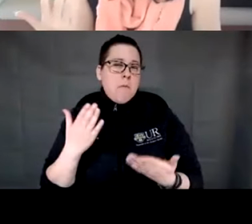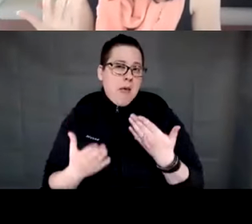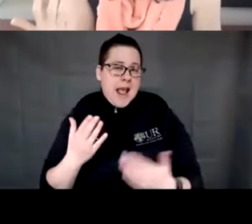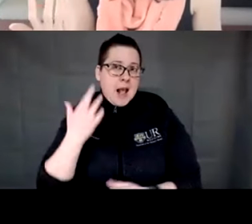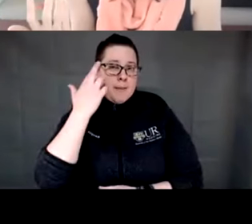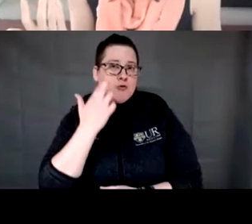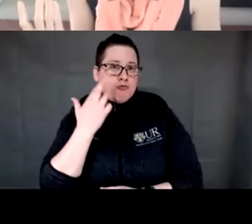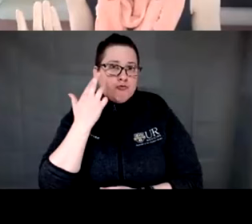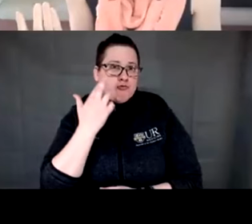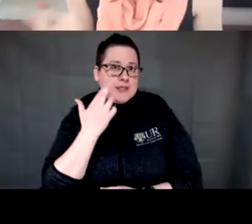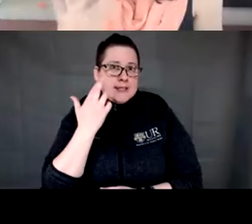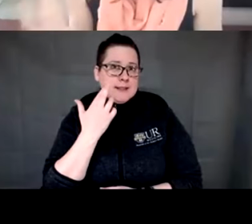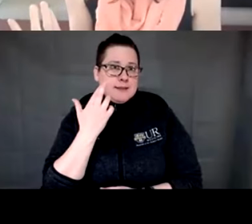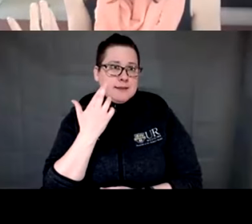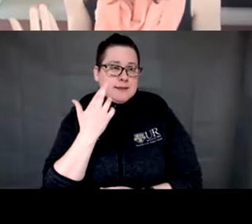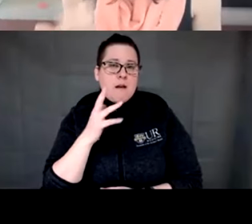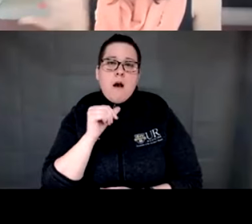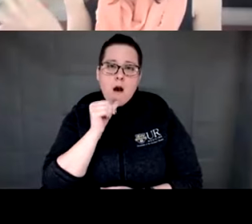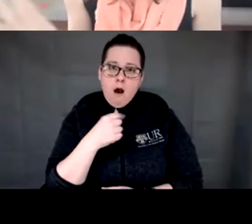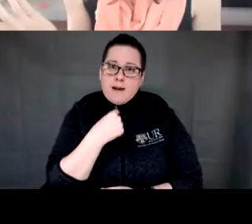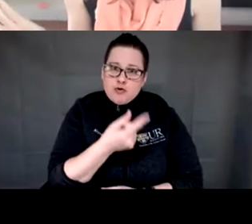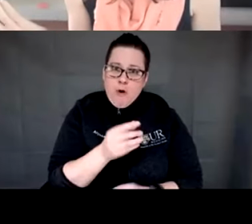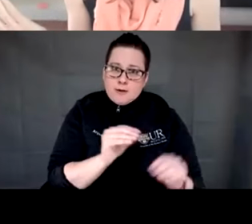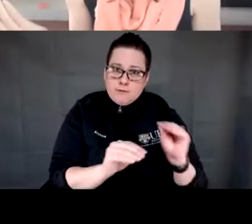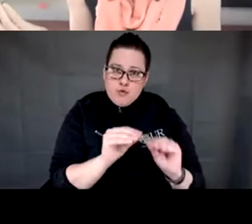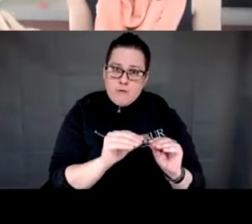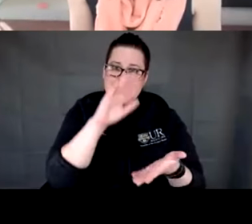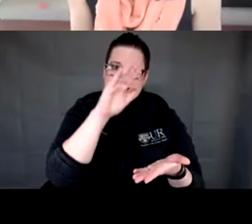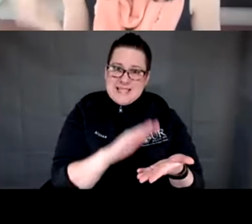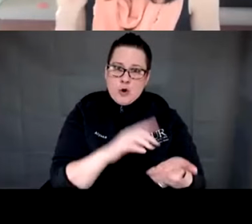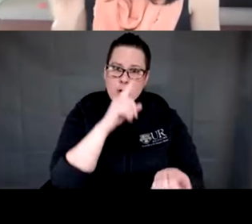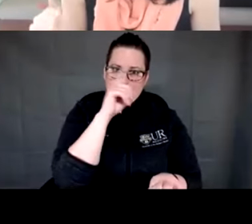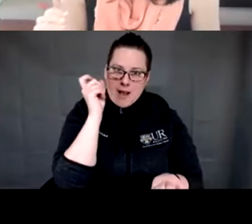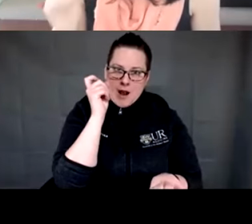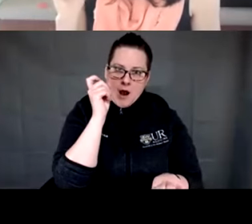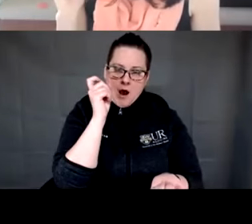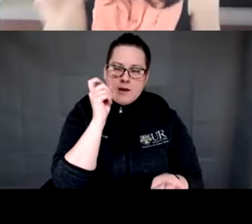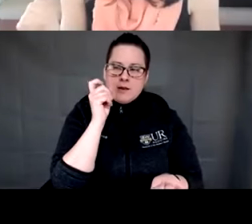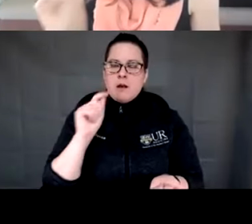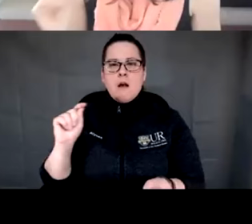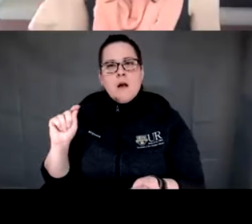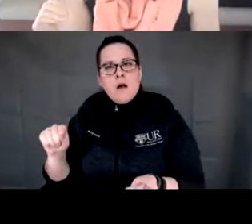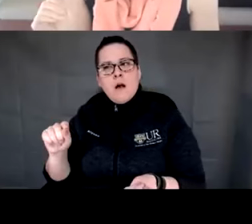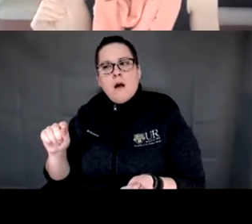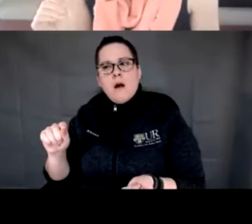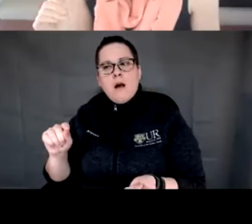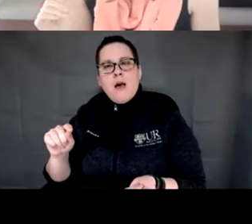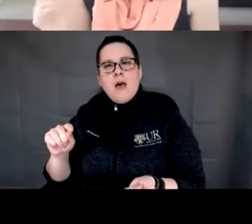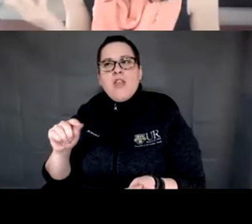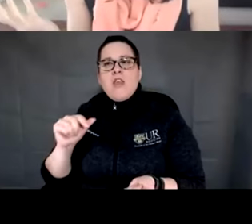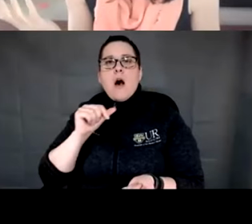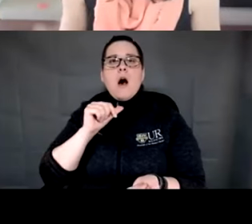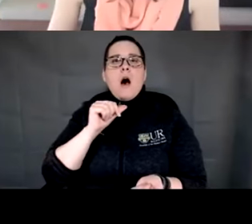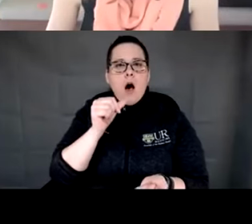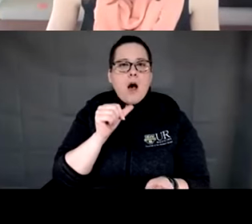reason that the uninstructed movement contribution decreases is because the impact of individual uninstructed